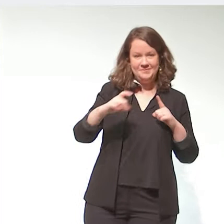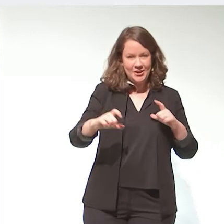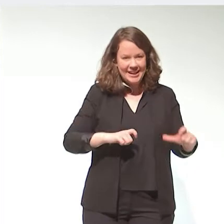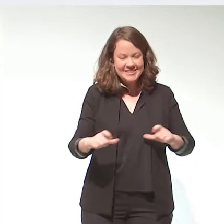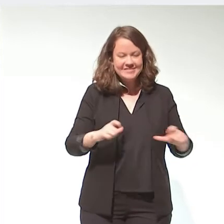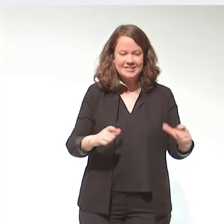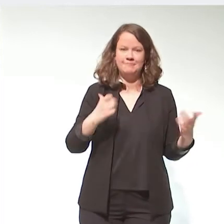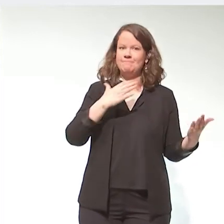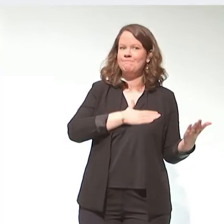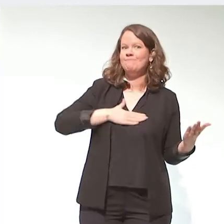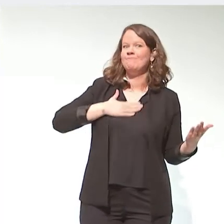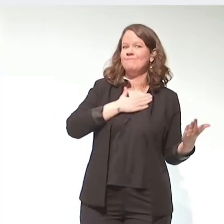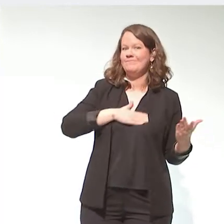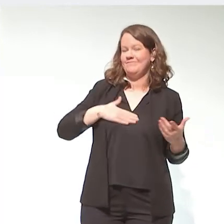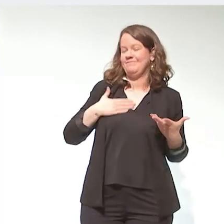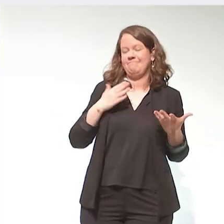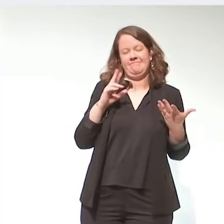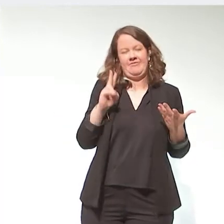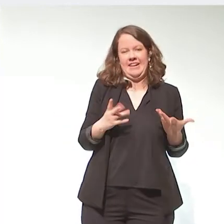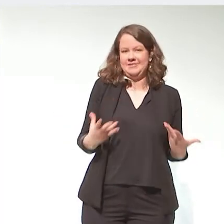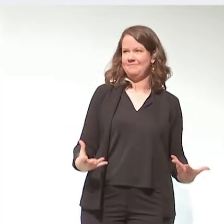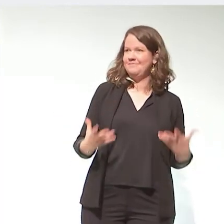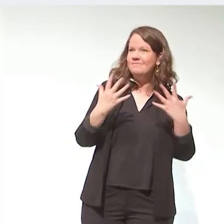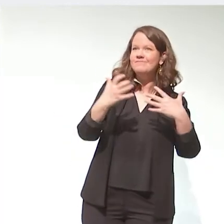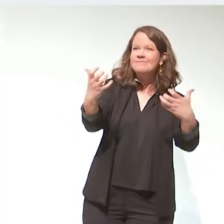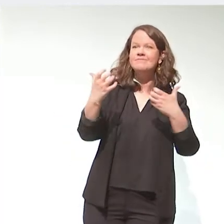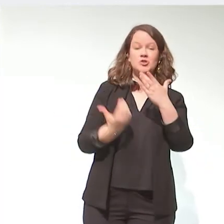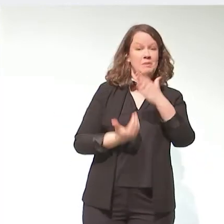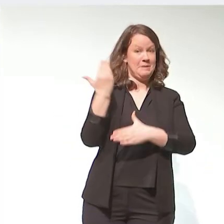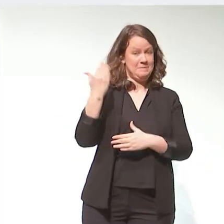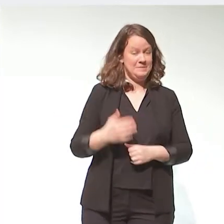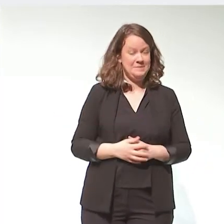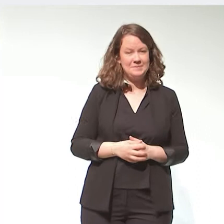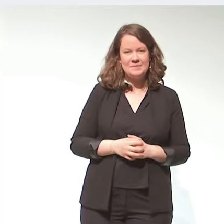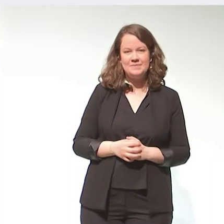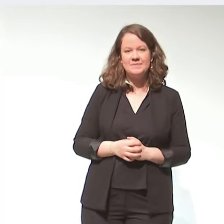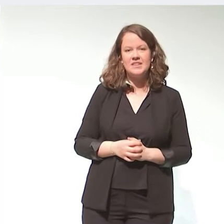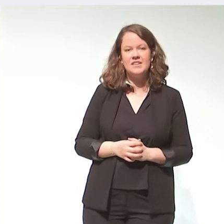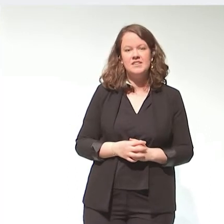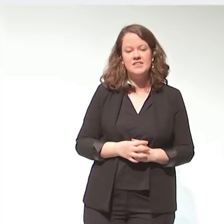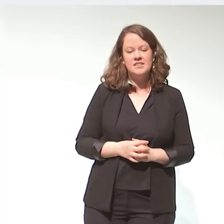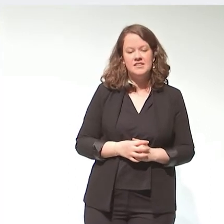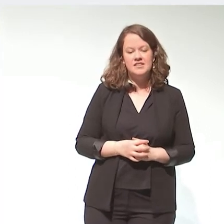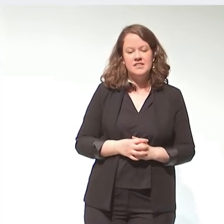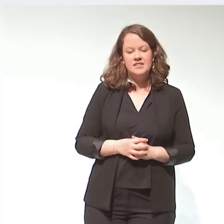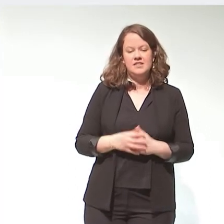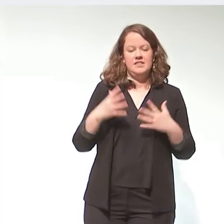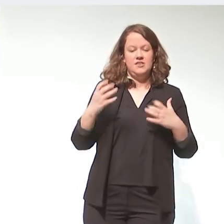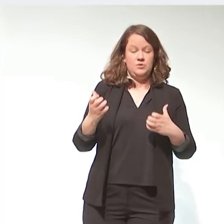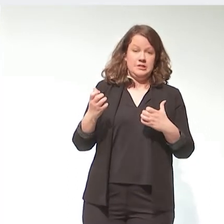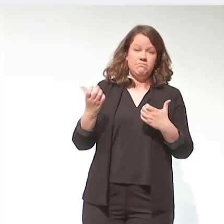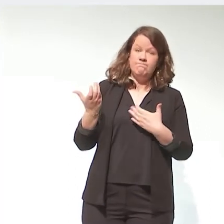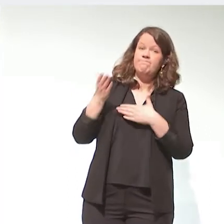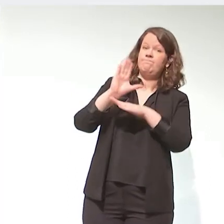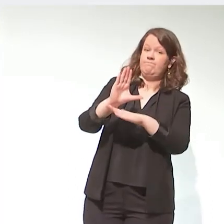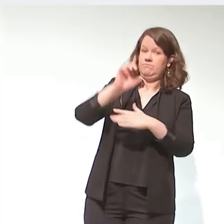really happy being here and discussing really important topics for all of us, especially in the